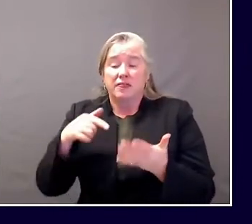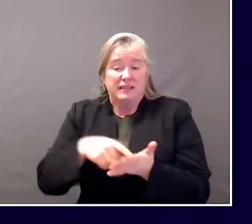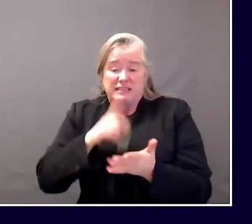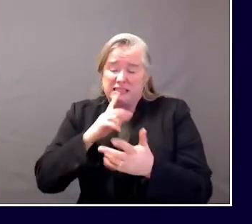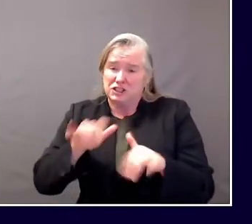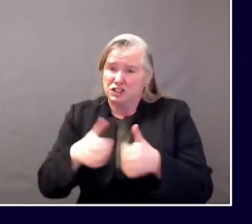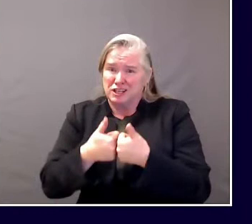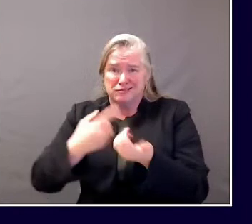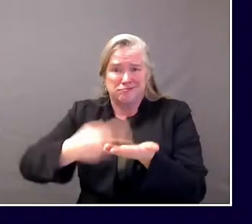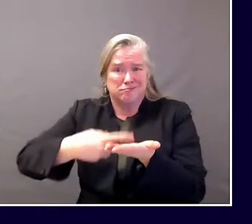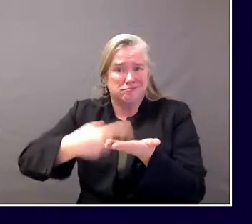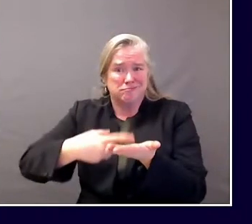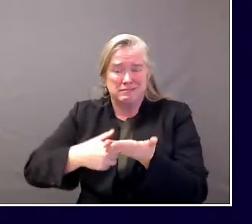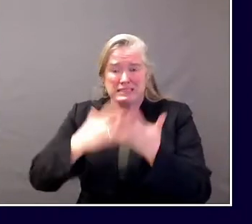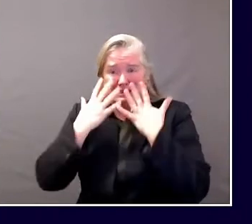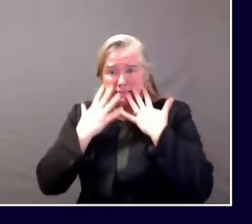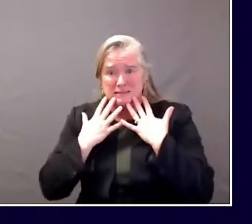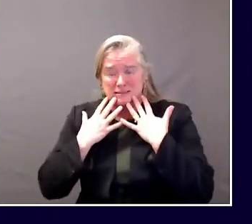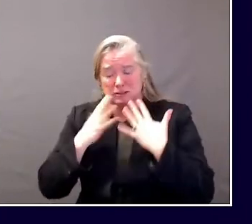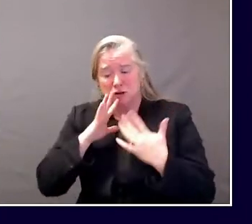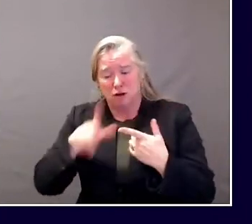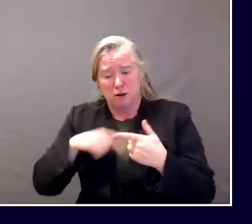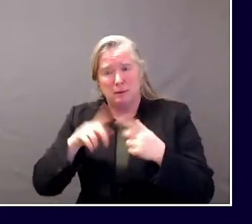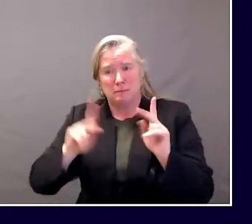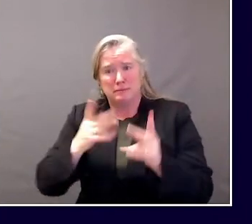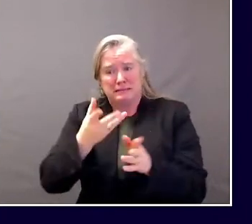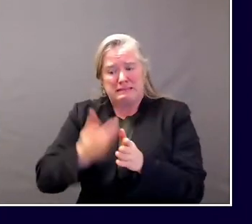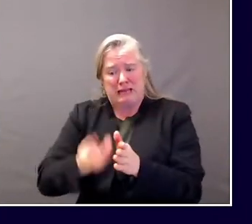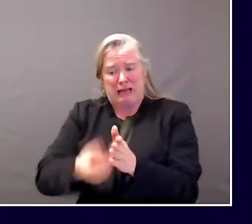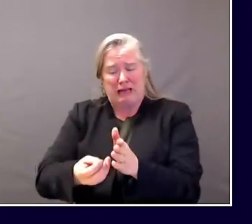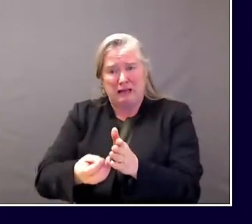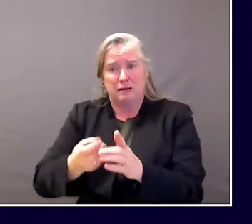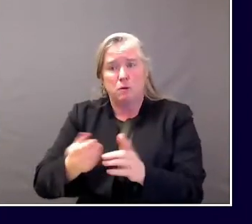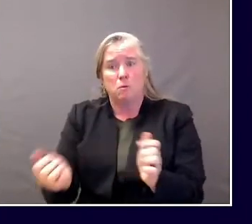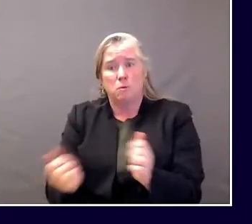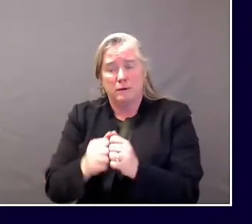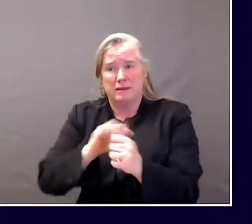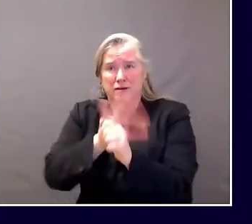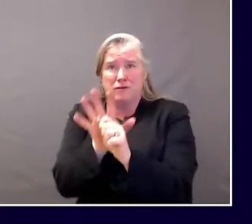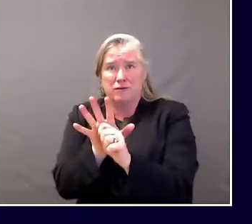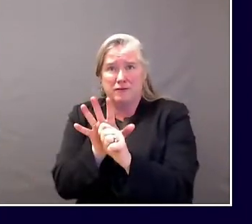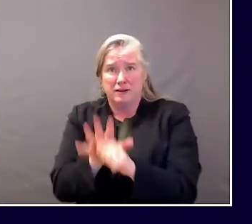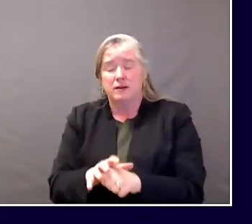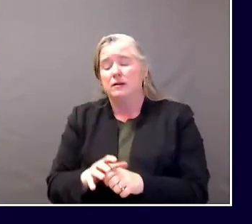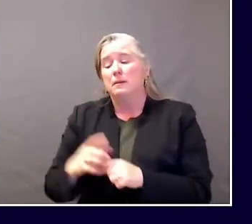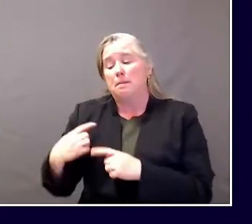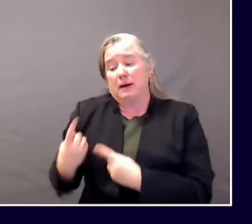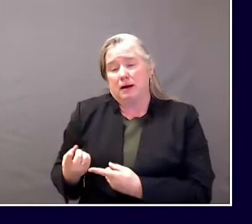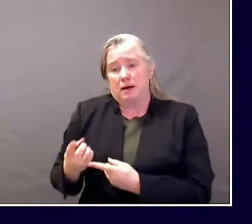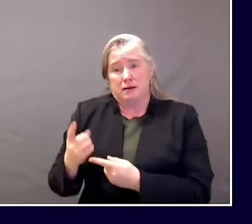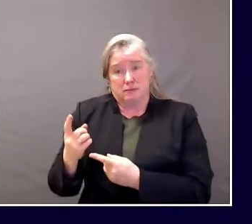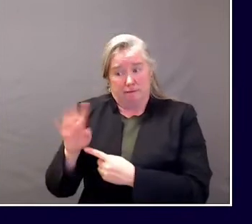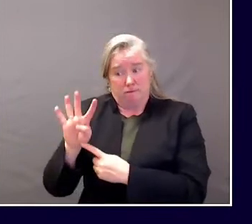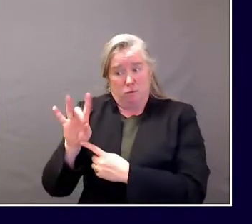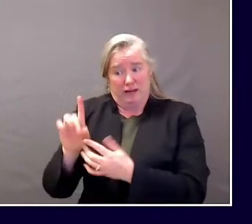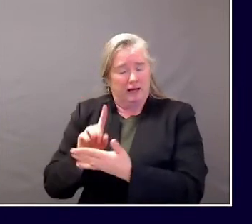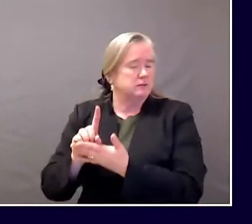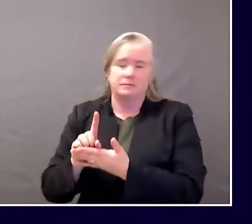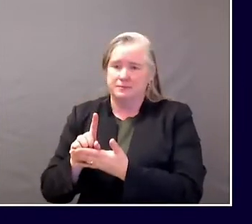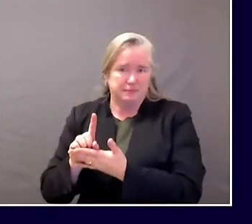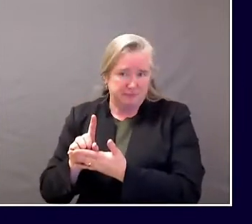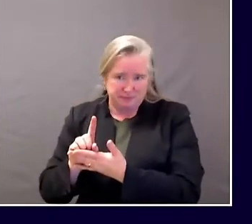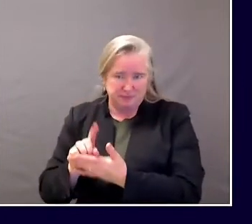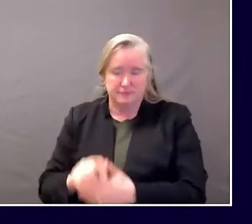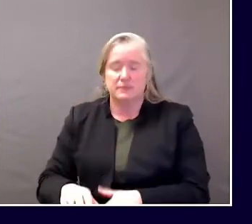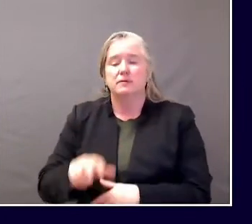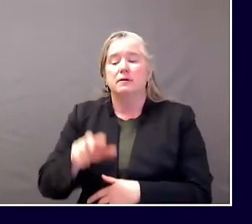all associated with COVID-19. They did not happen all within the past 48 hours. Indeed, 35 of